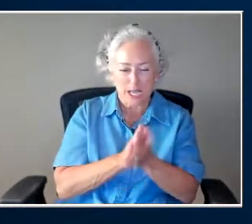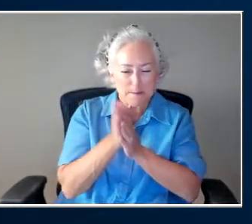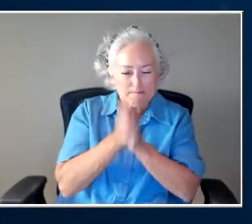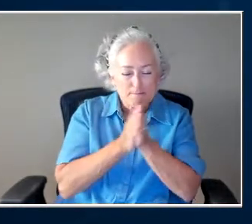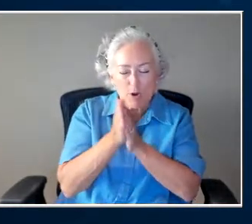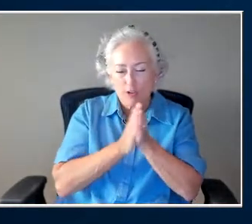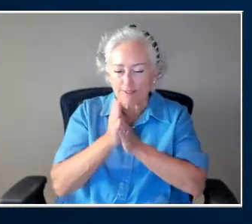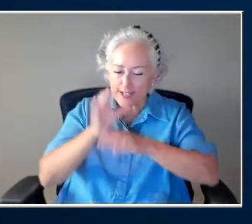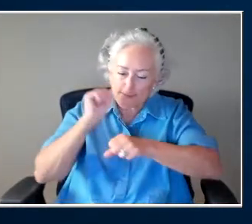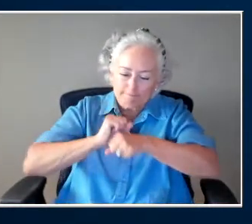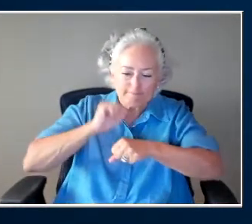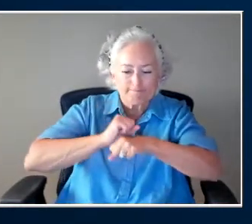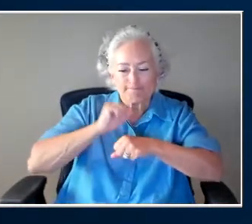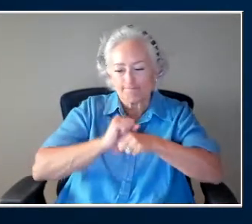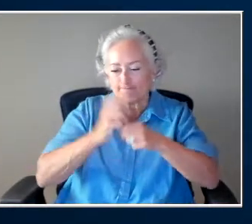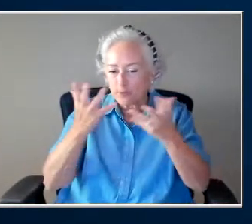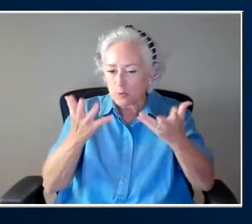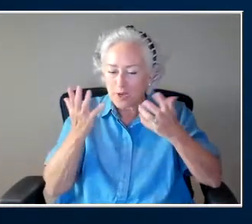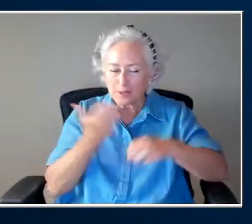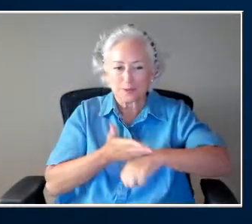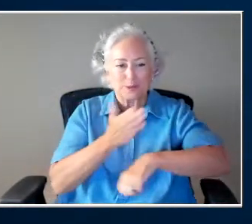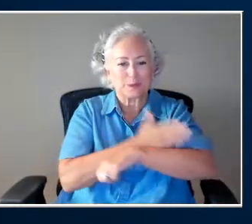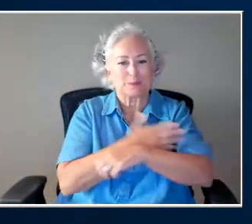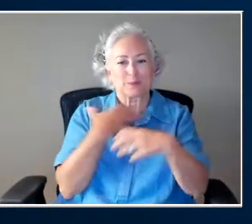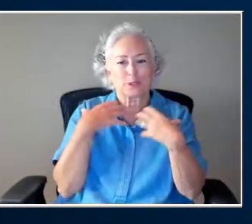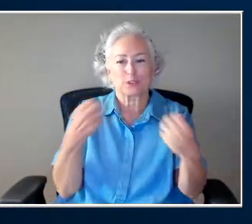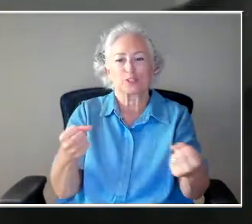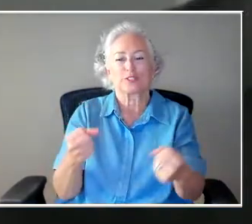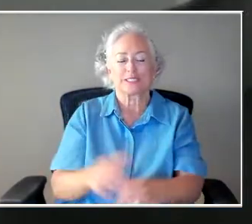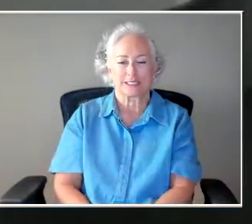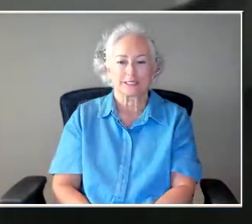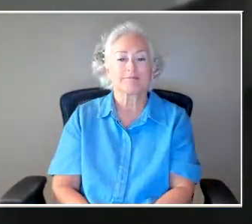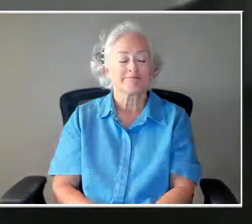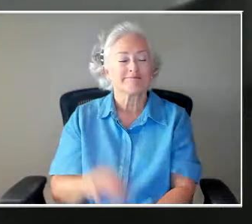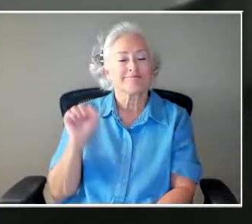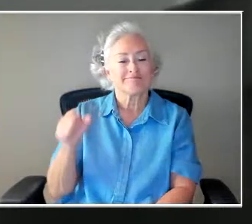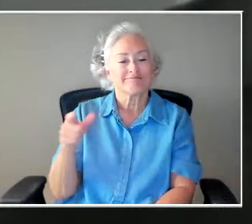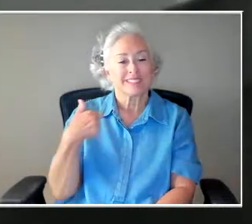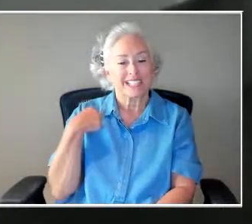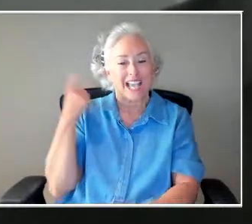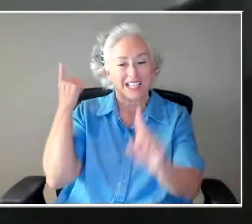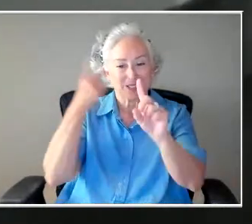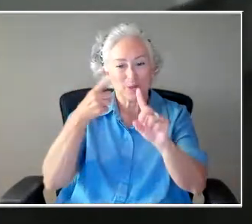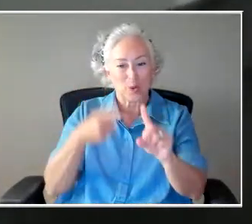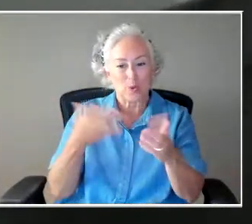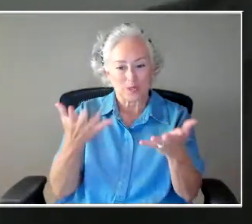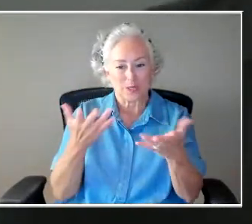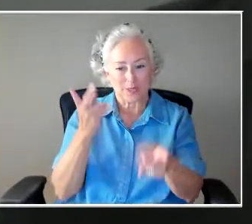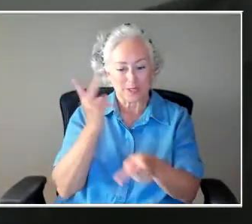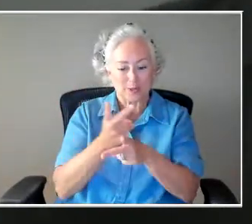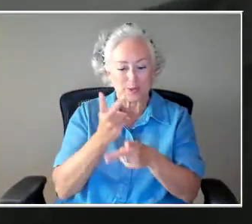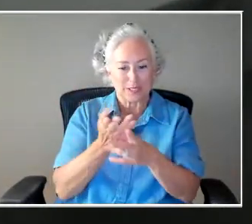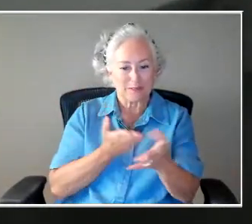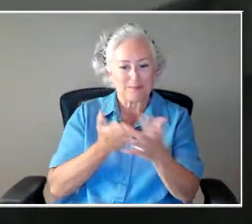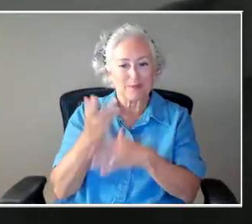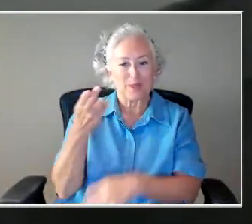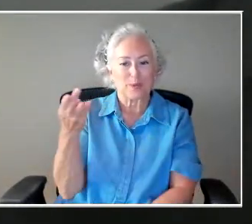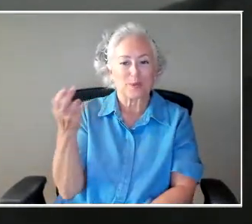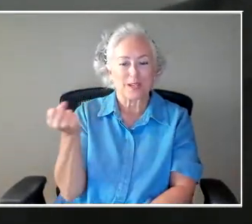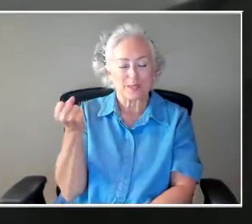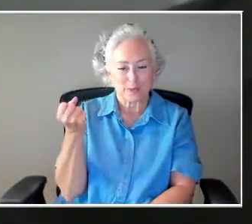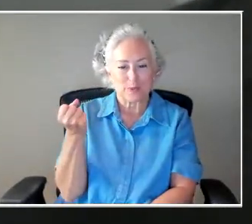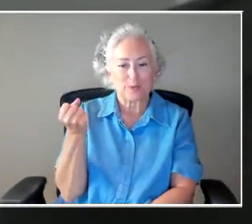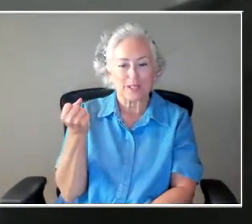his own recovery. Yeah, he has certain goals he wants to make throughout high school and hopefully